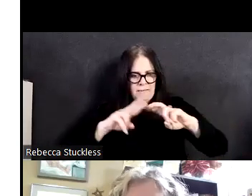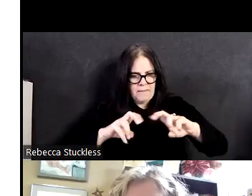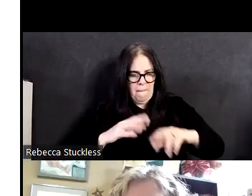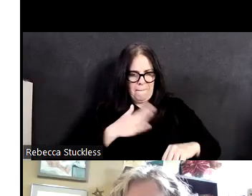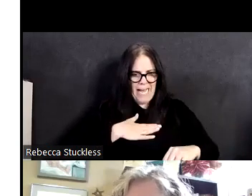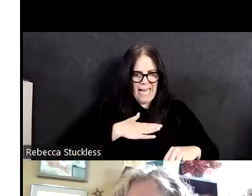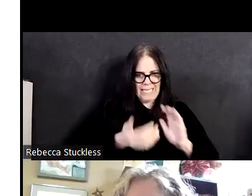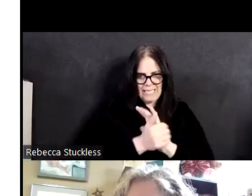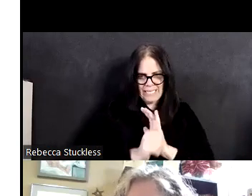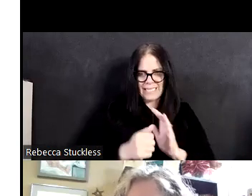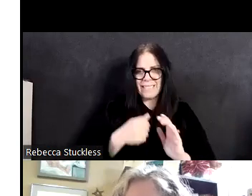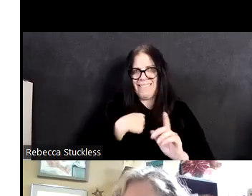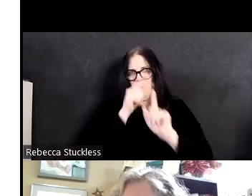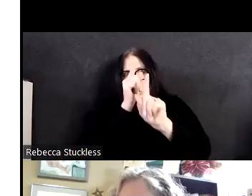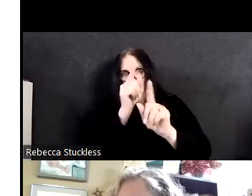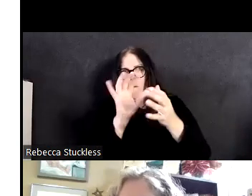are.